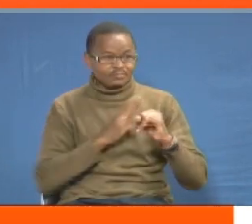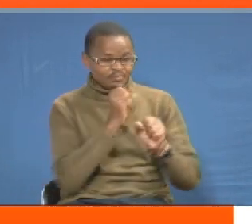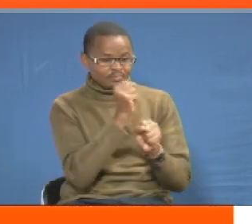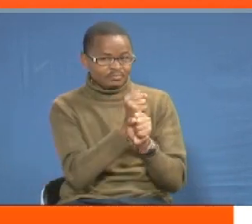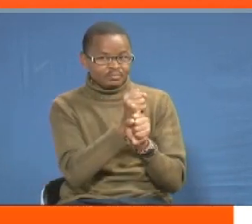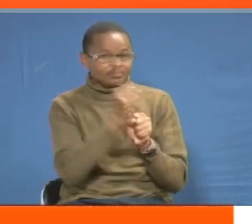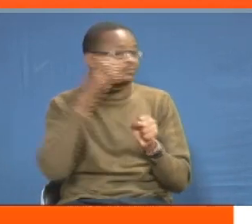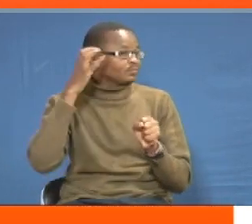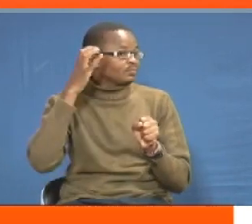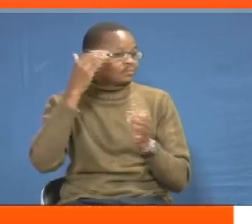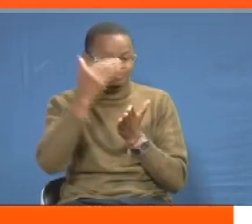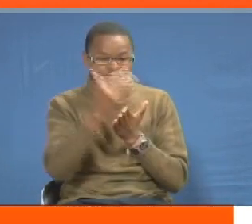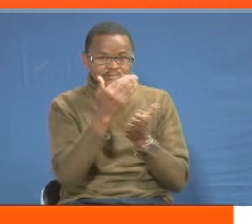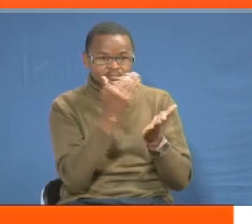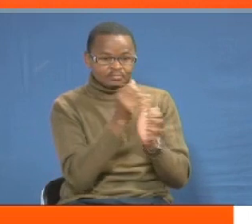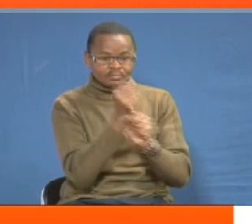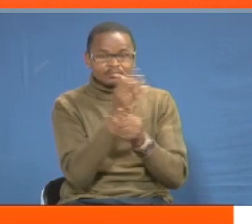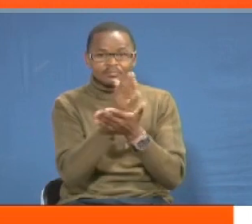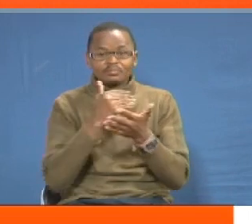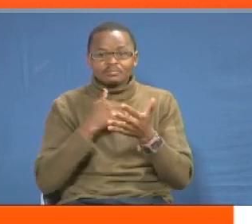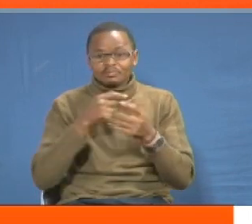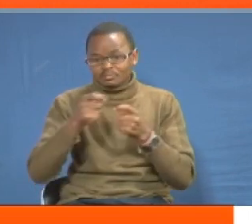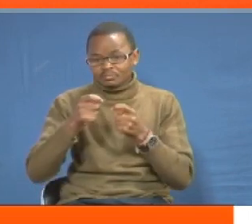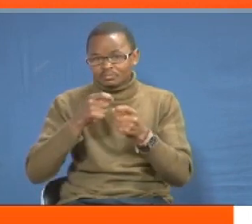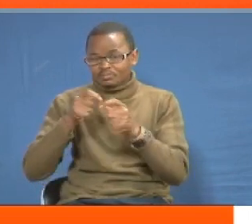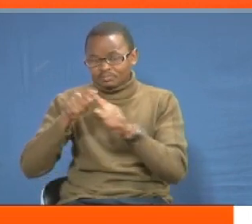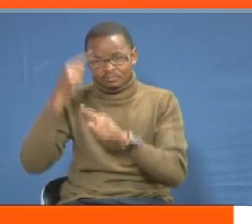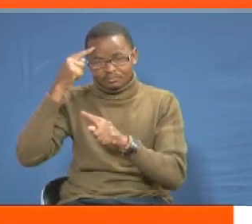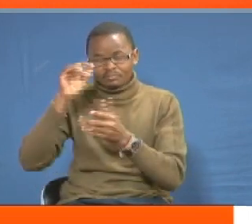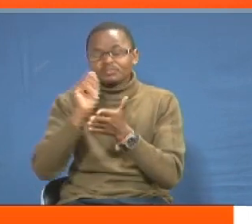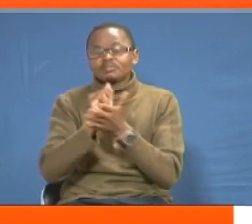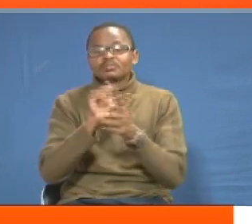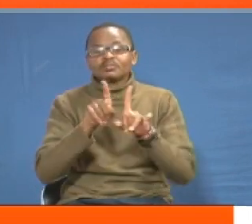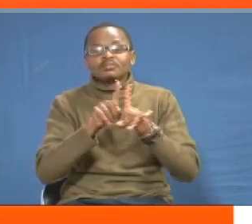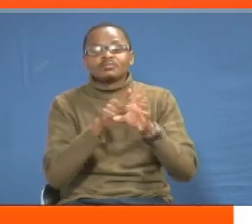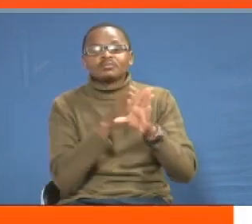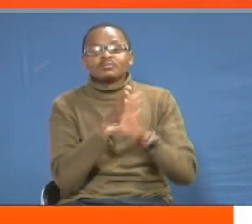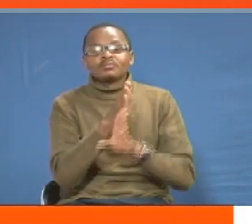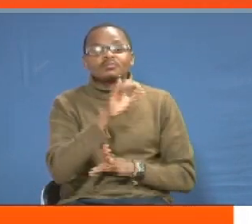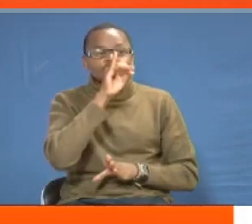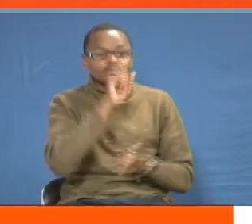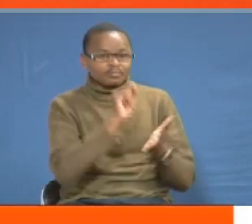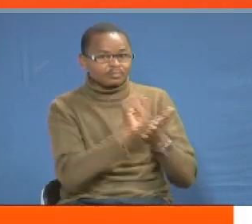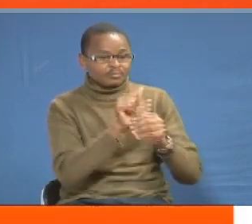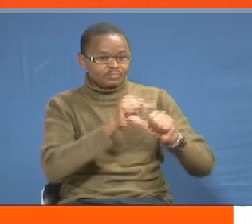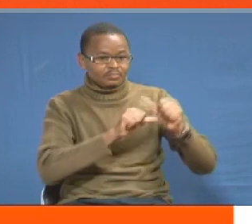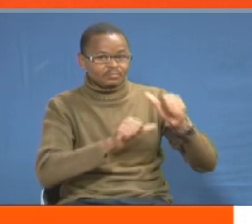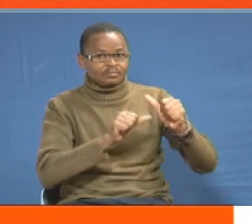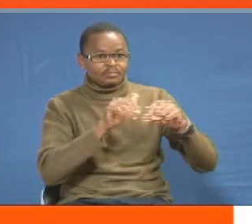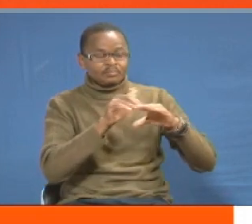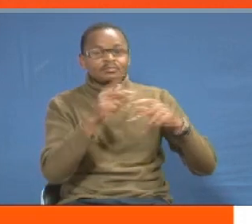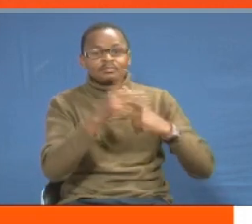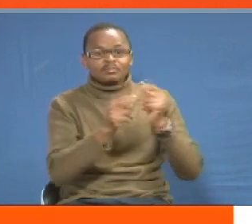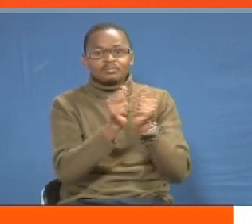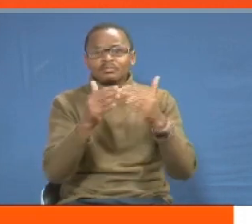We worked with radio programs, TV stations, to ensure that we continue passing the information. Number two, and the major one, is that ActionAid works